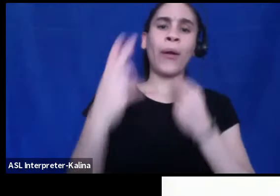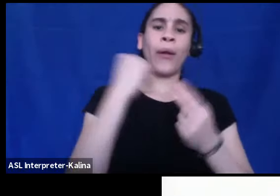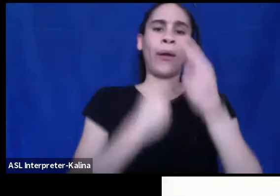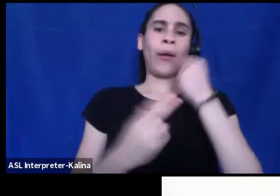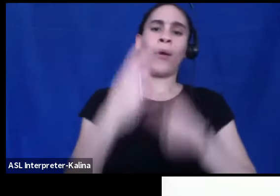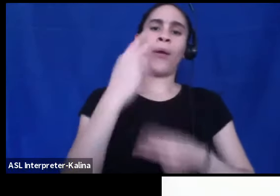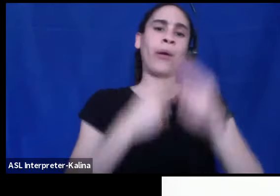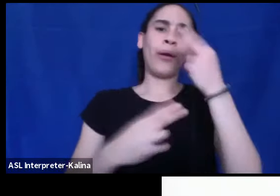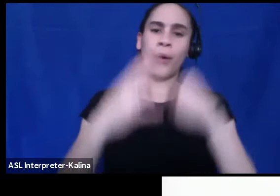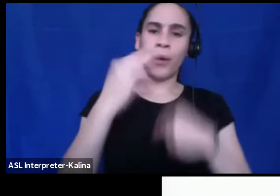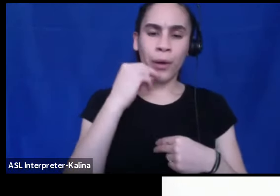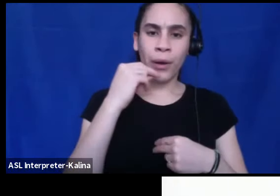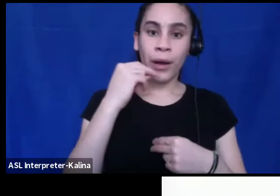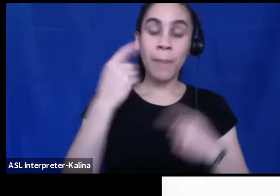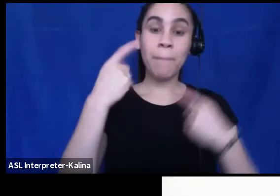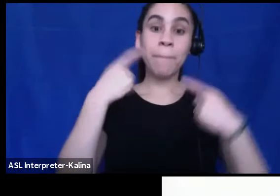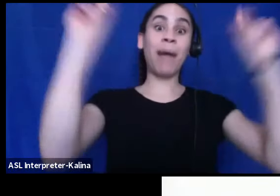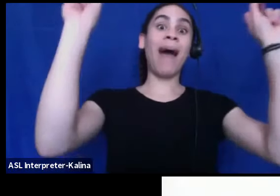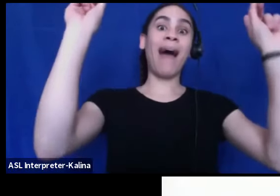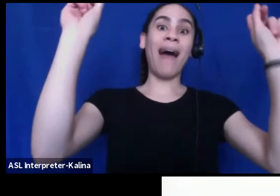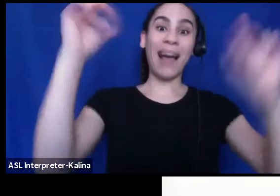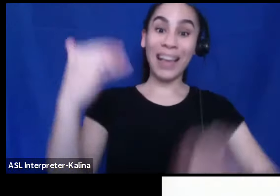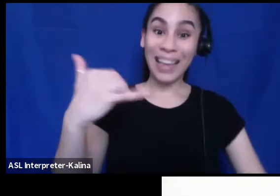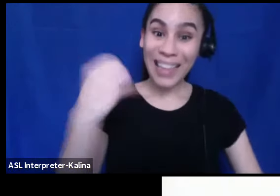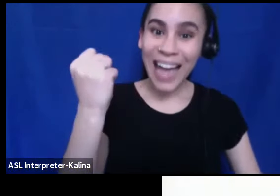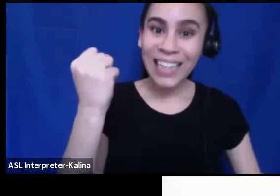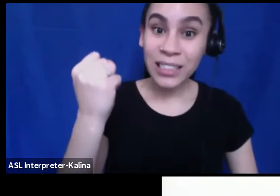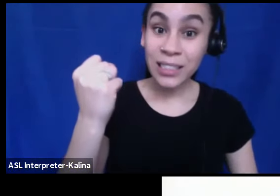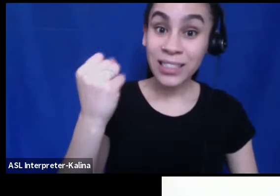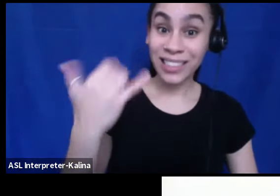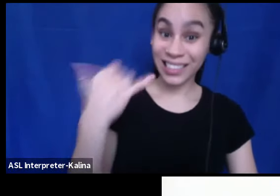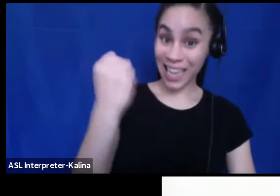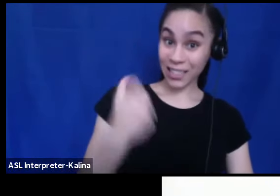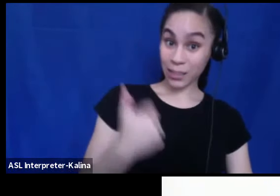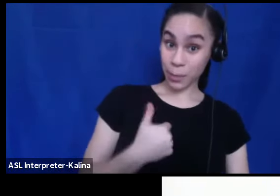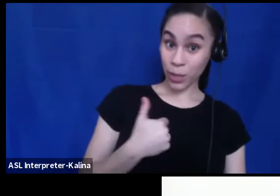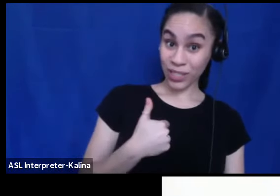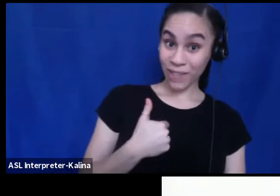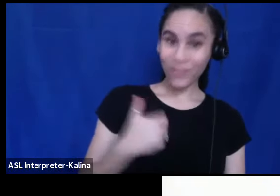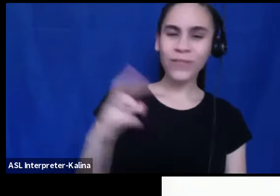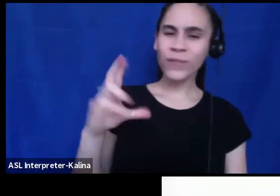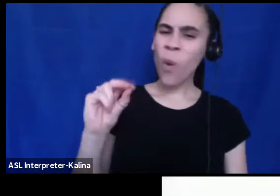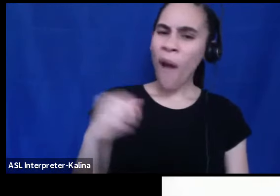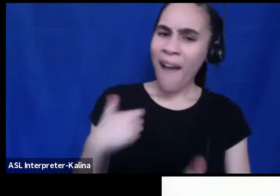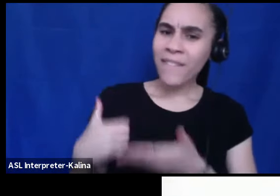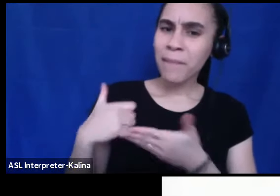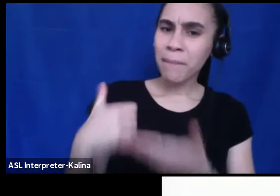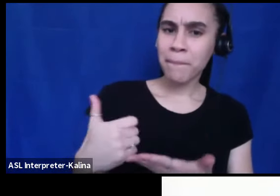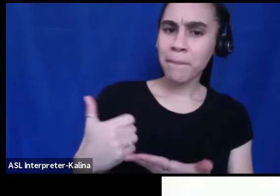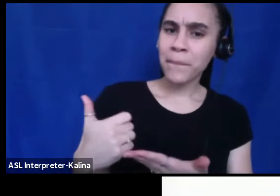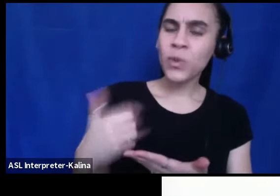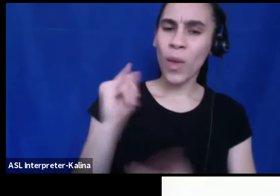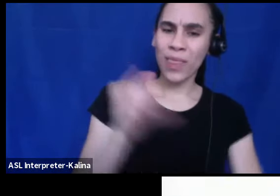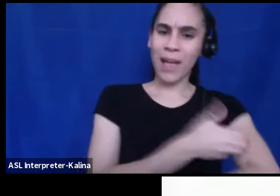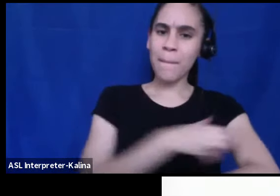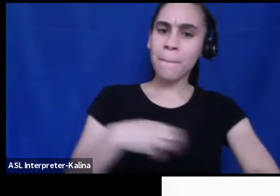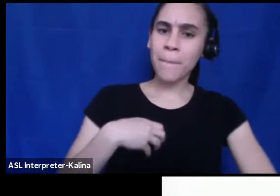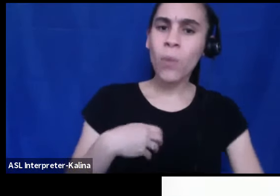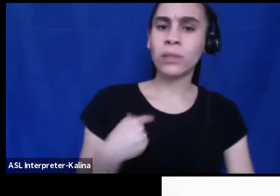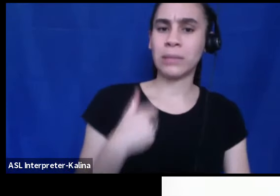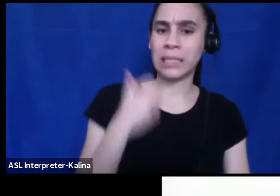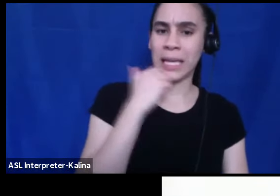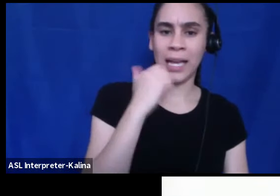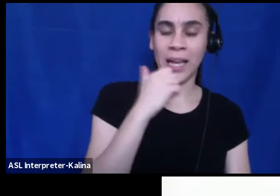then eventually you got a yes, and you didn't get that yes by yourself. And so that empowers me every day, even when things are